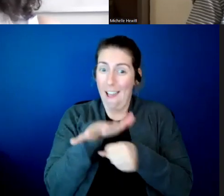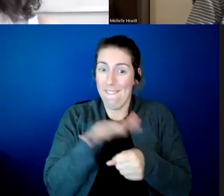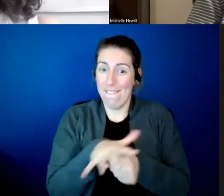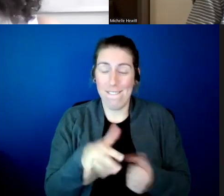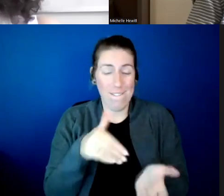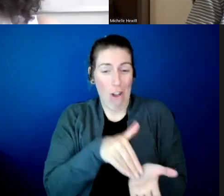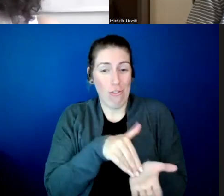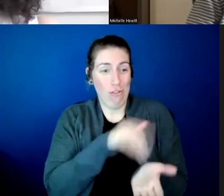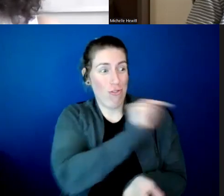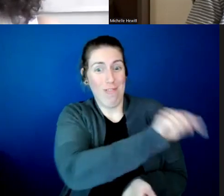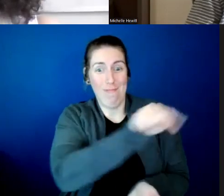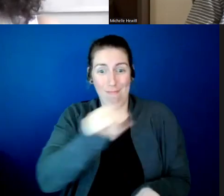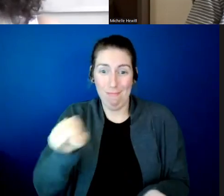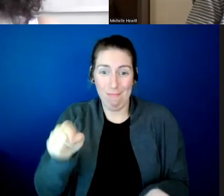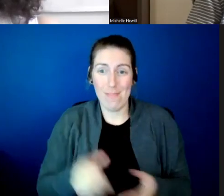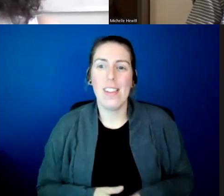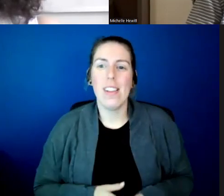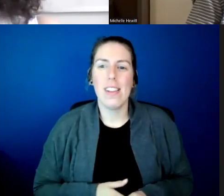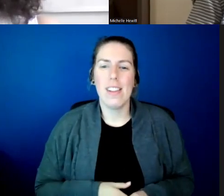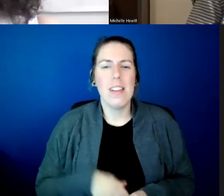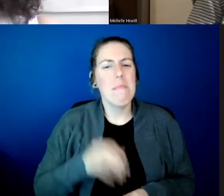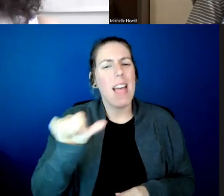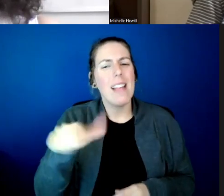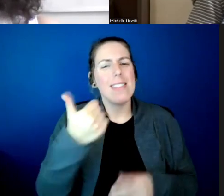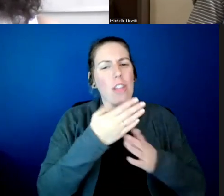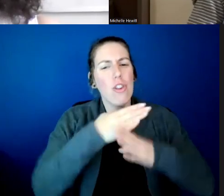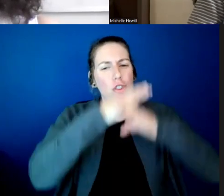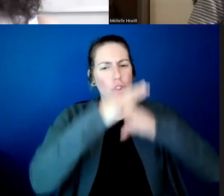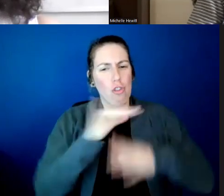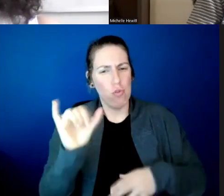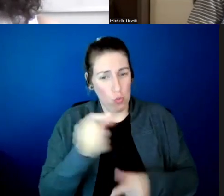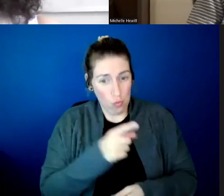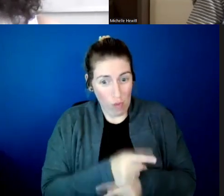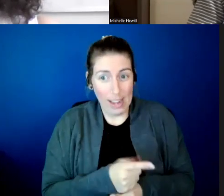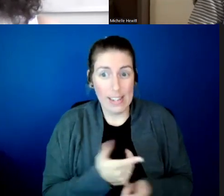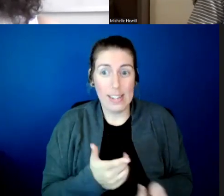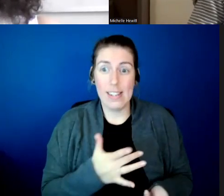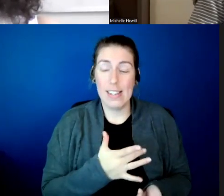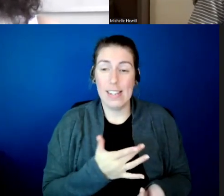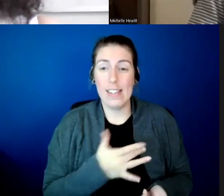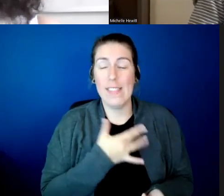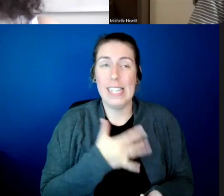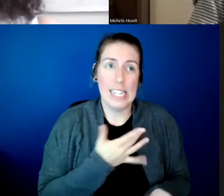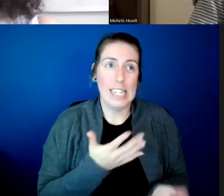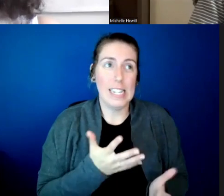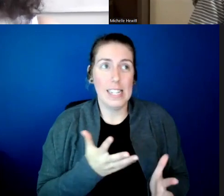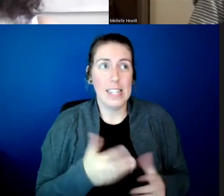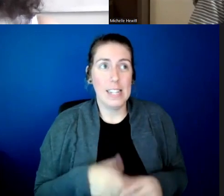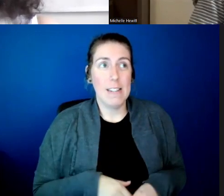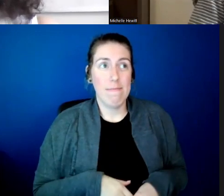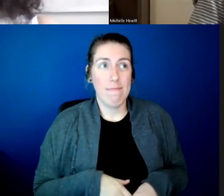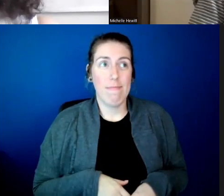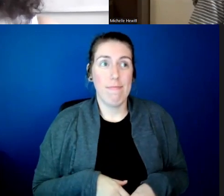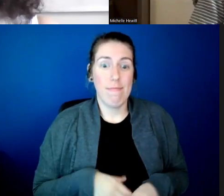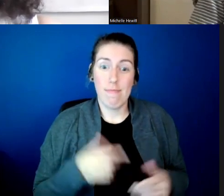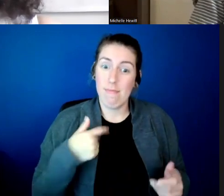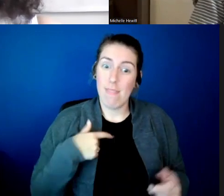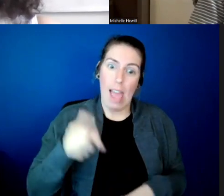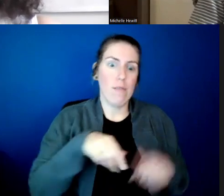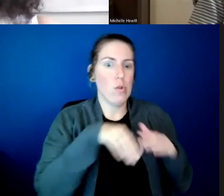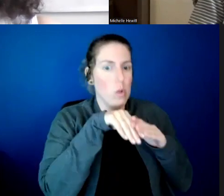and is like another administrative barrier, another source of stigma, and